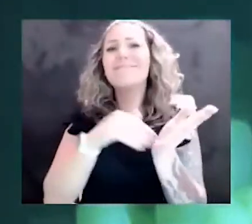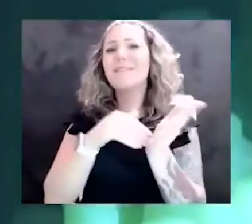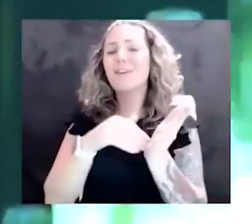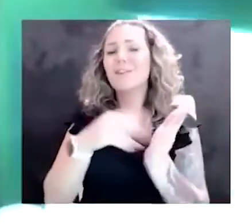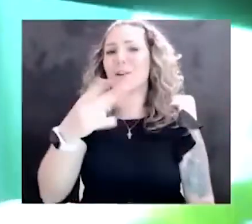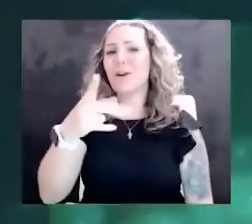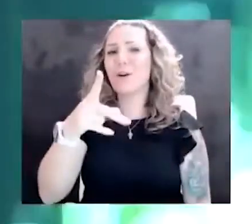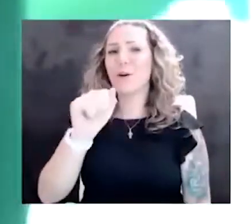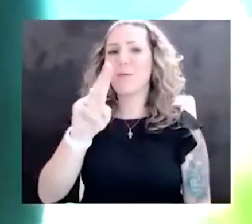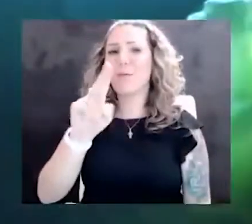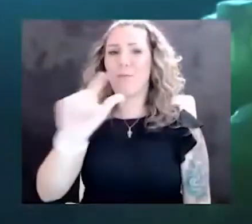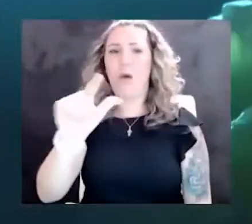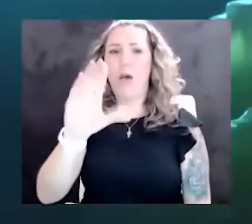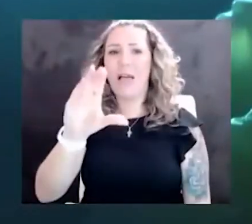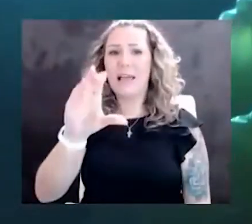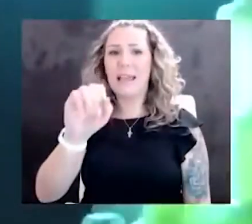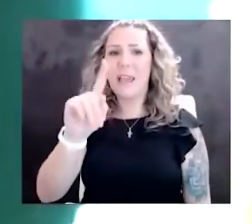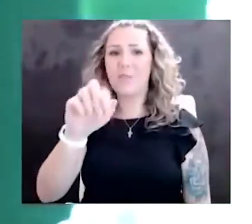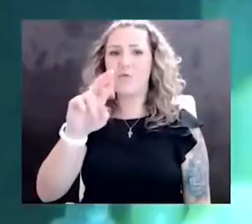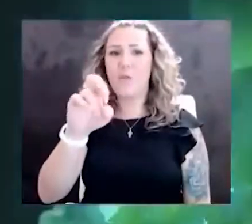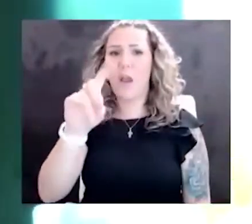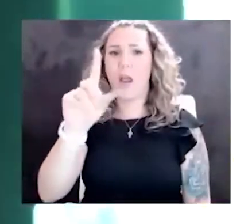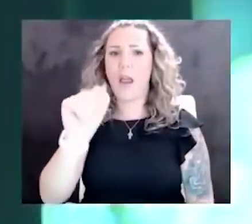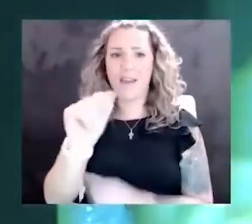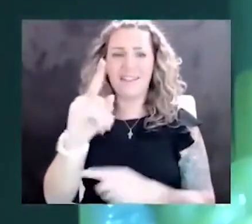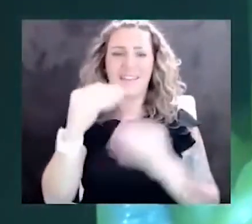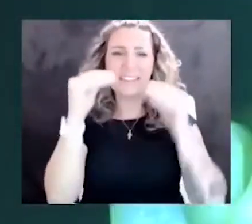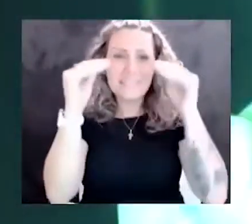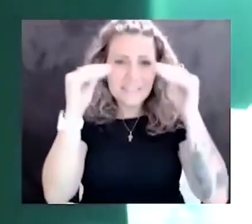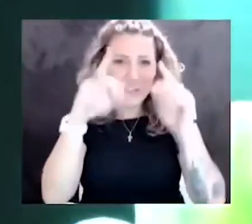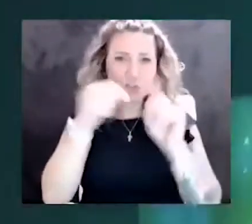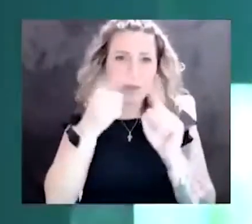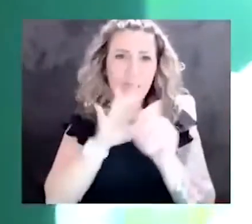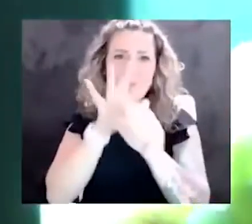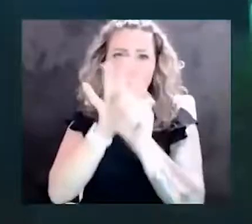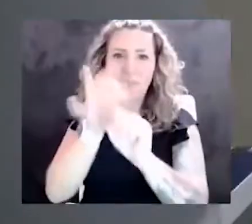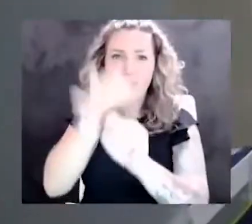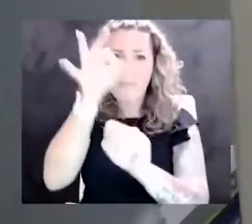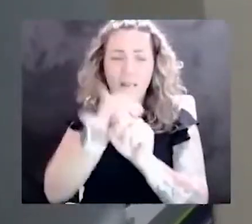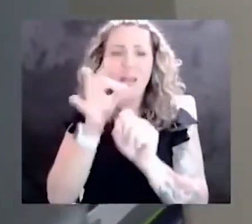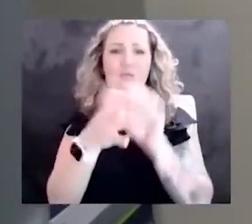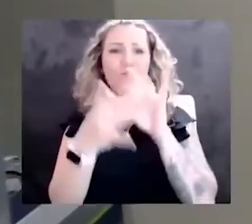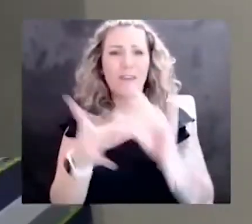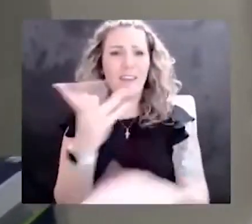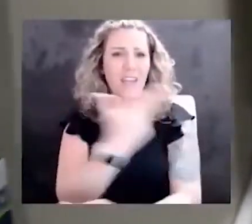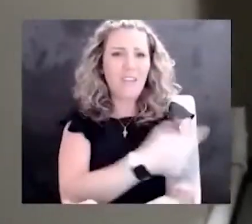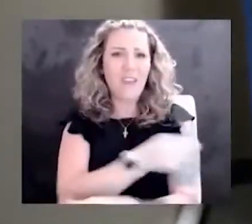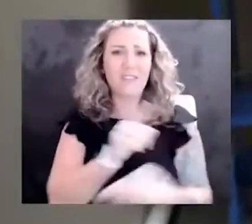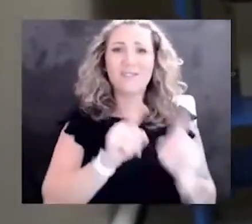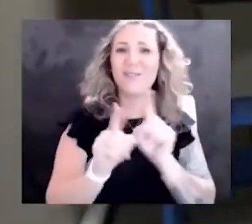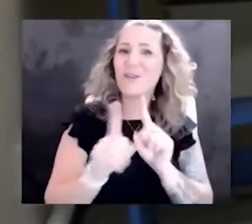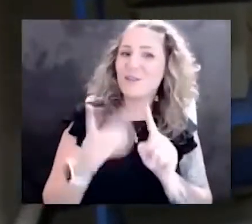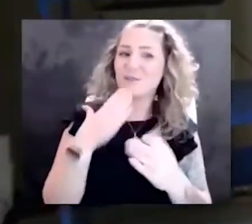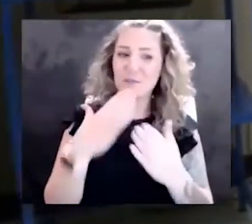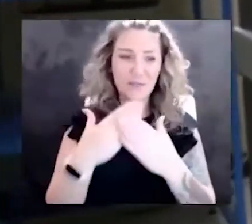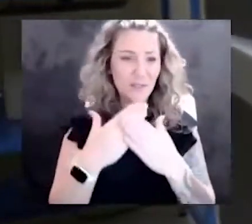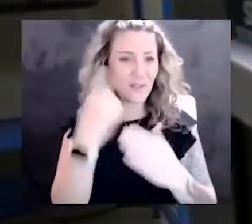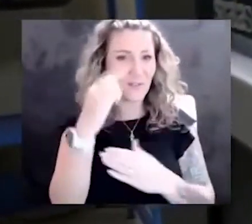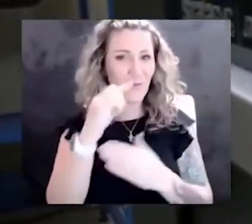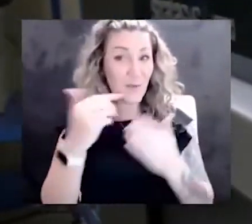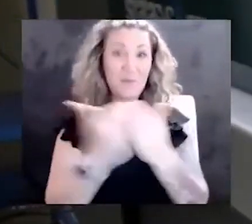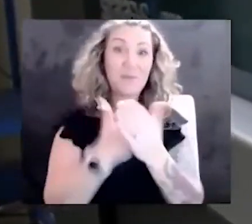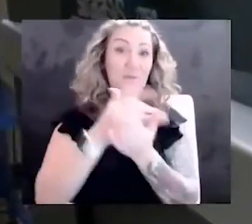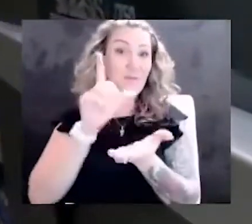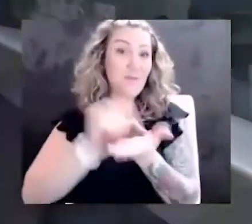created to help teach about the spike protein and maybe a little bit about vaccination. It also is a good test for our new printer. So,